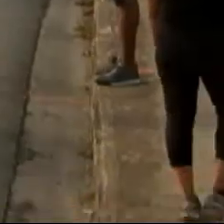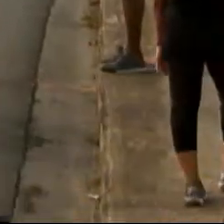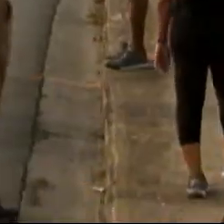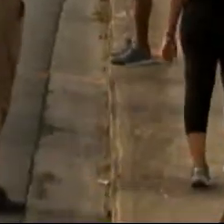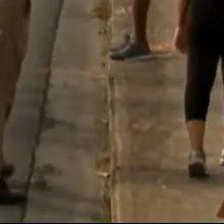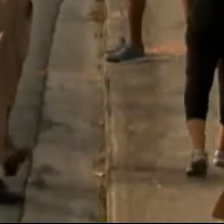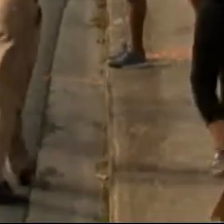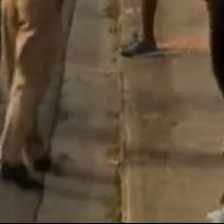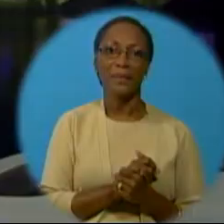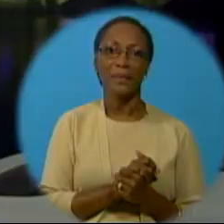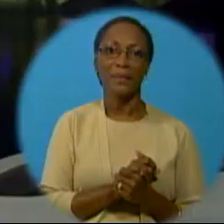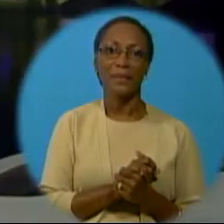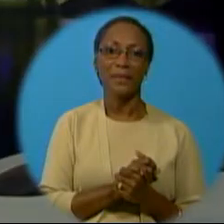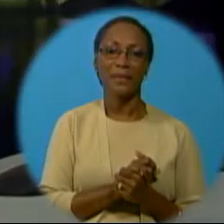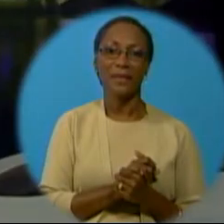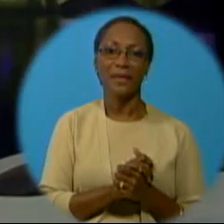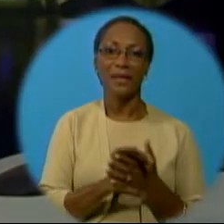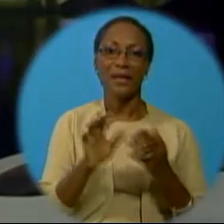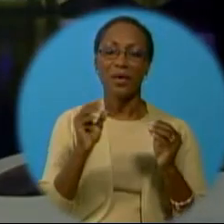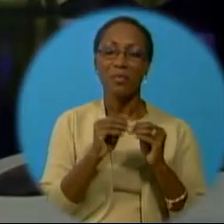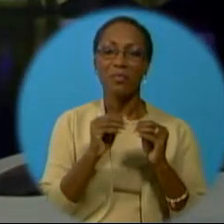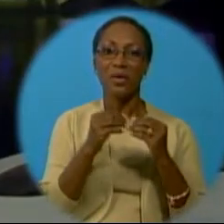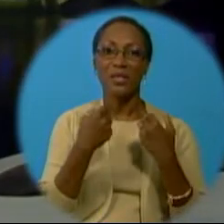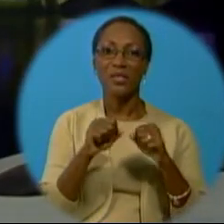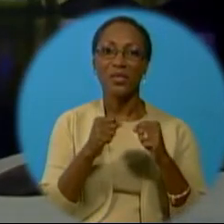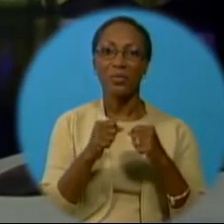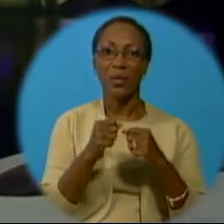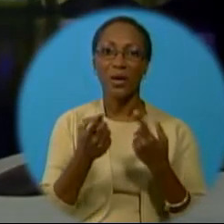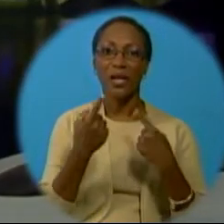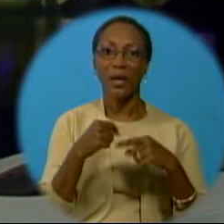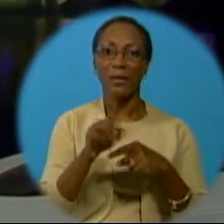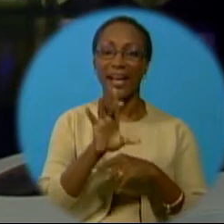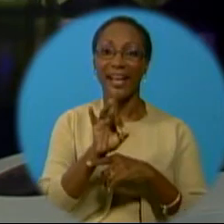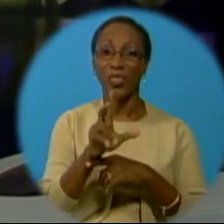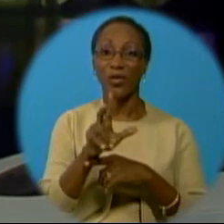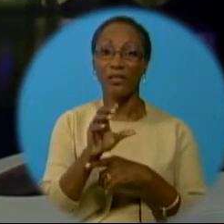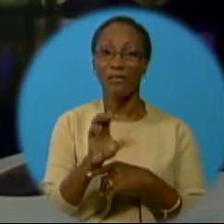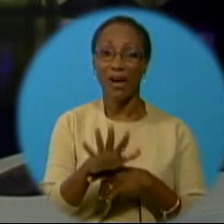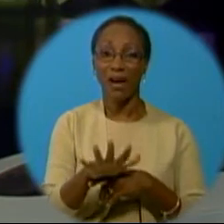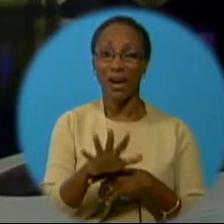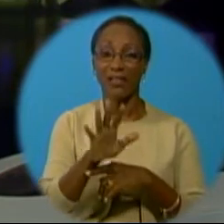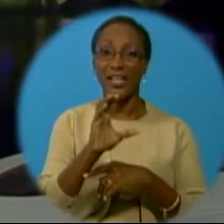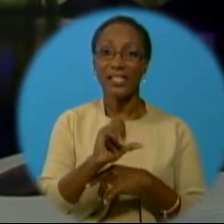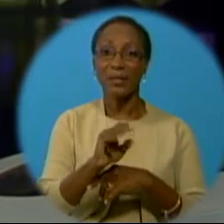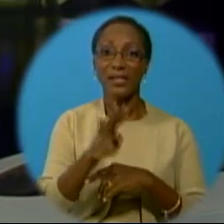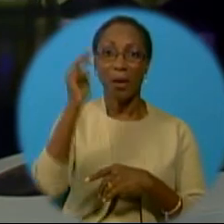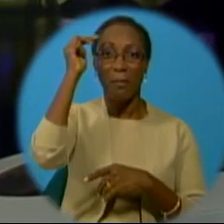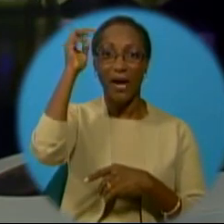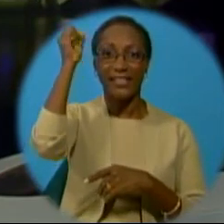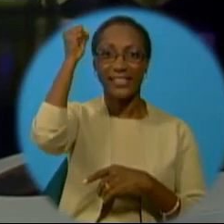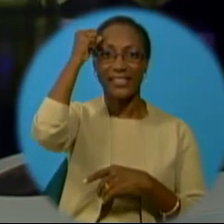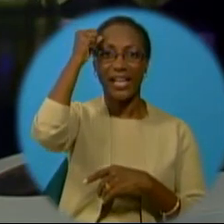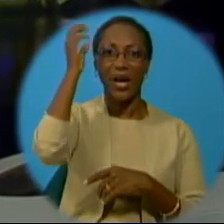was abandoned. Well, more sports coming your way at 8:35 with CBC Sports. Mark Seal will have more